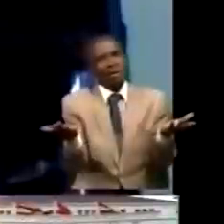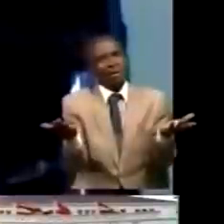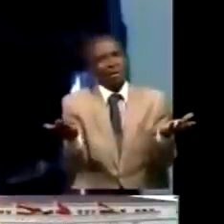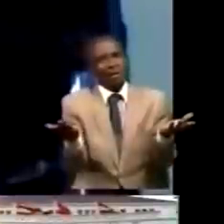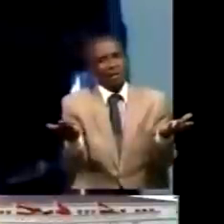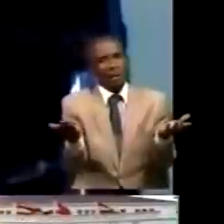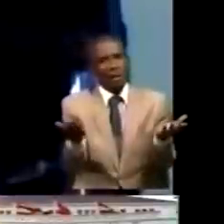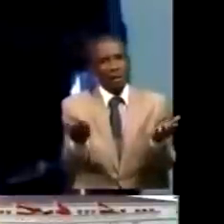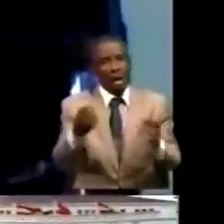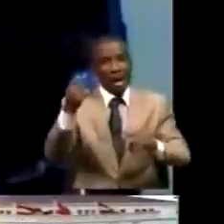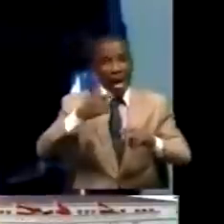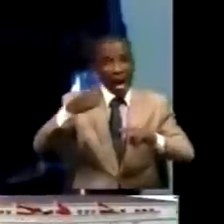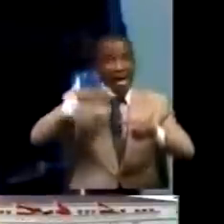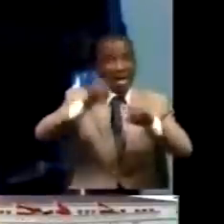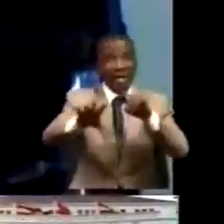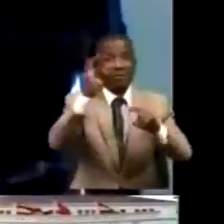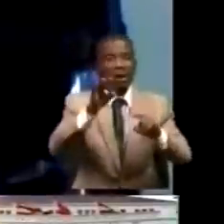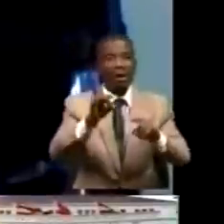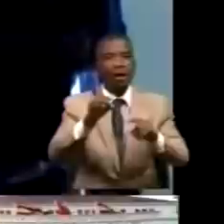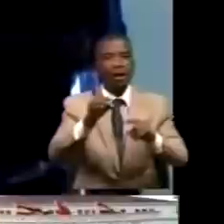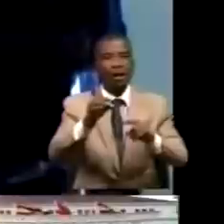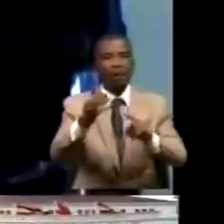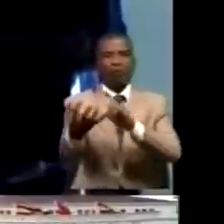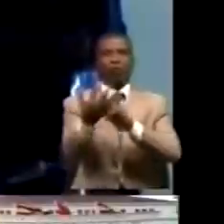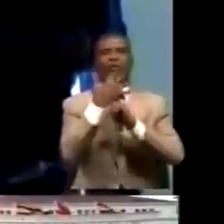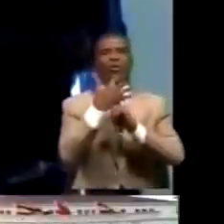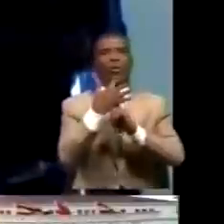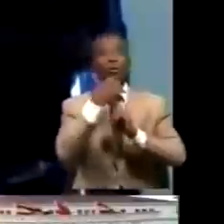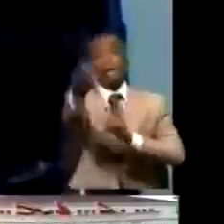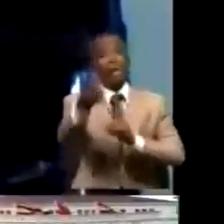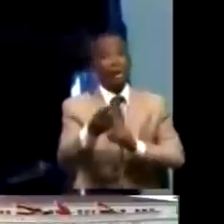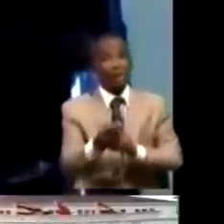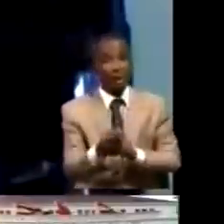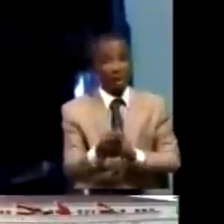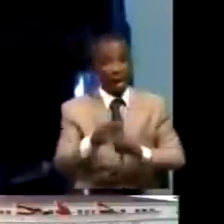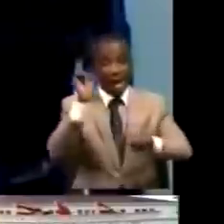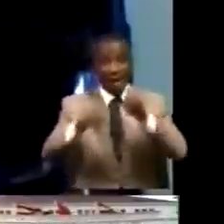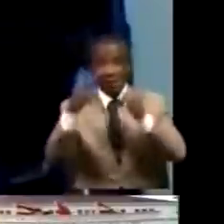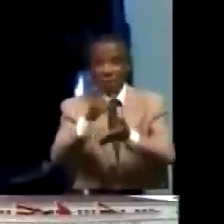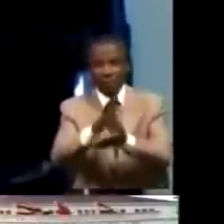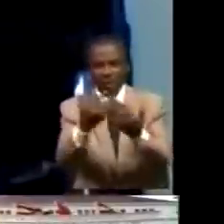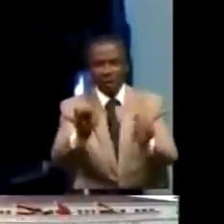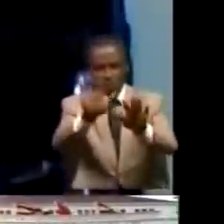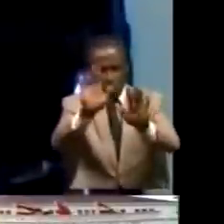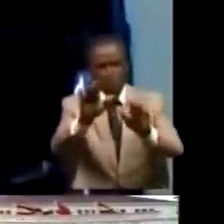you're asking me to recall? I've just told you that I needed to refresh my memory by looking at the fiscal document.